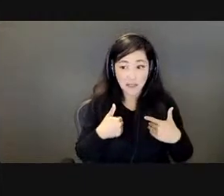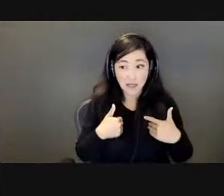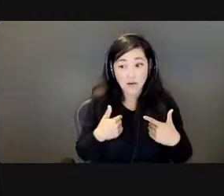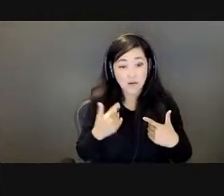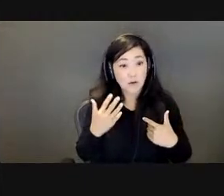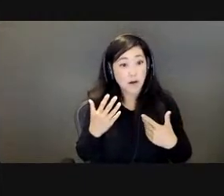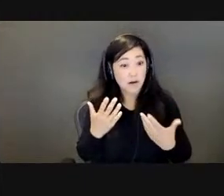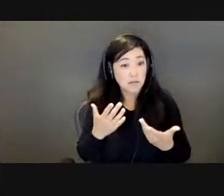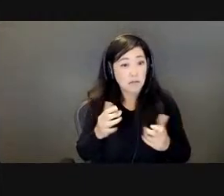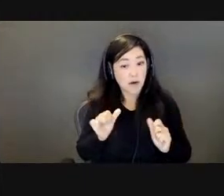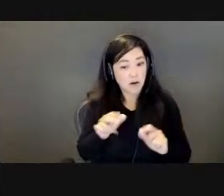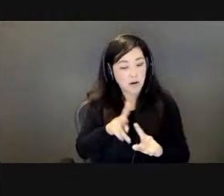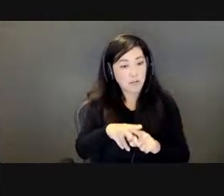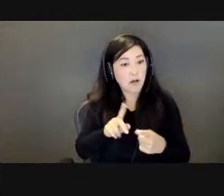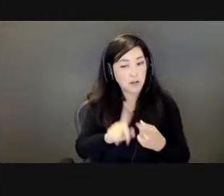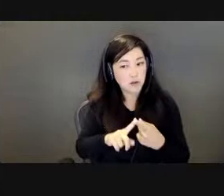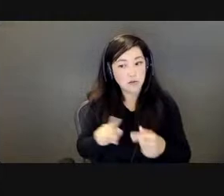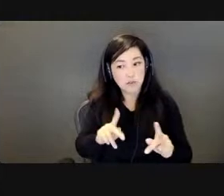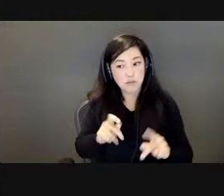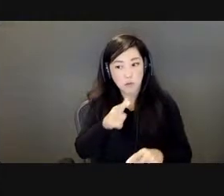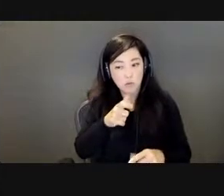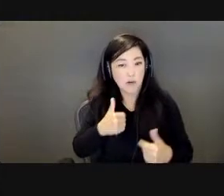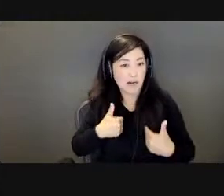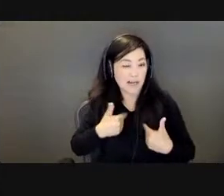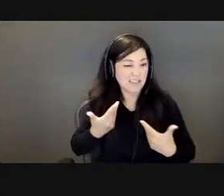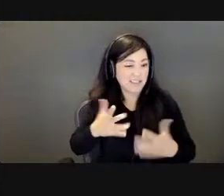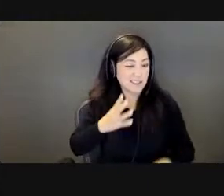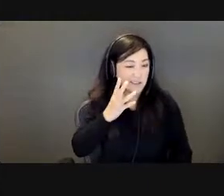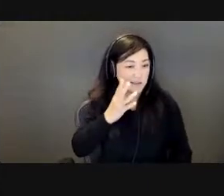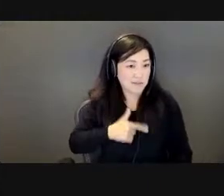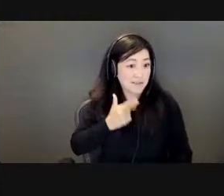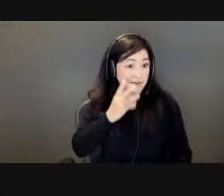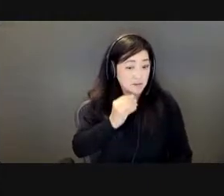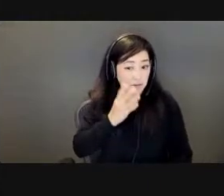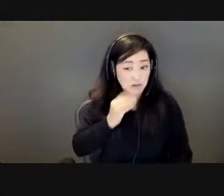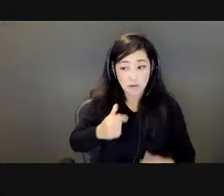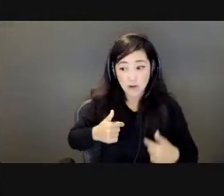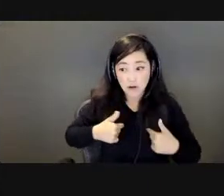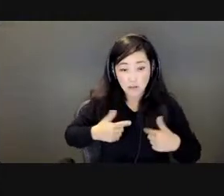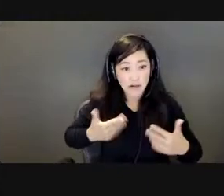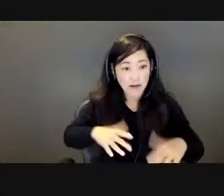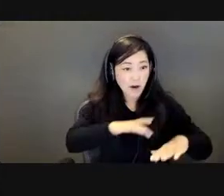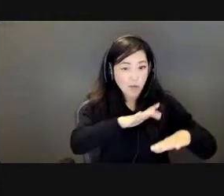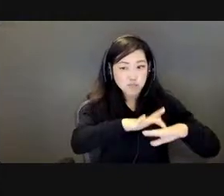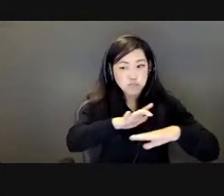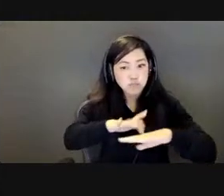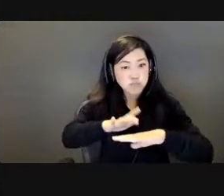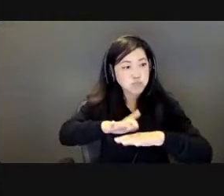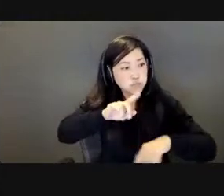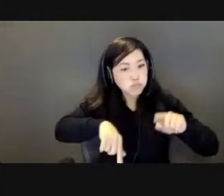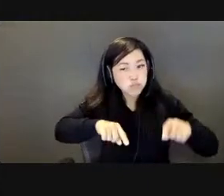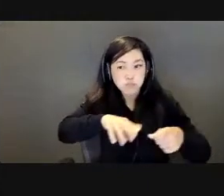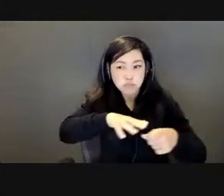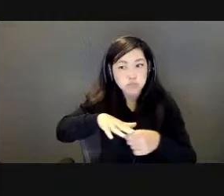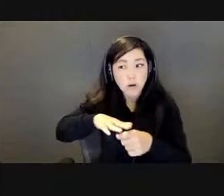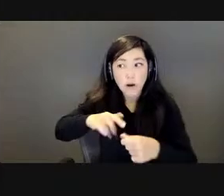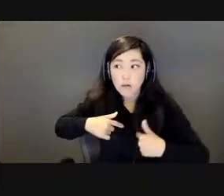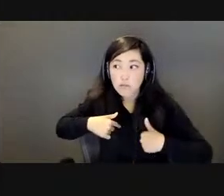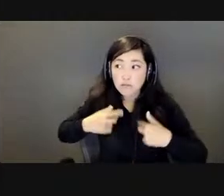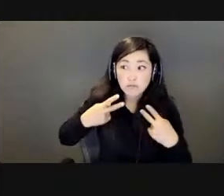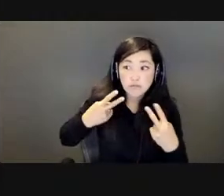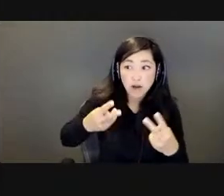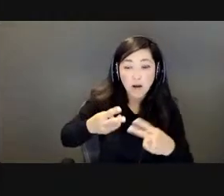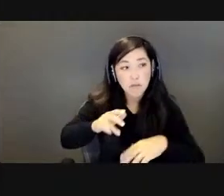experience. Because I know I've been to different areas, as I talk about that, I'm always checking out new parks, new trails,